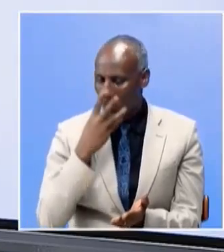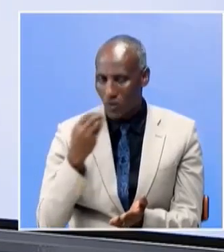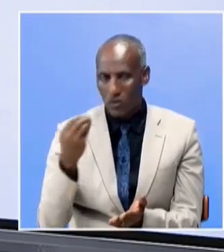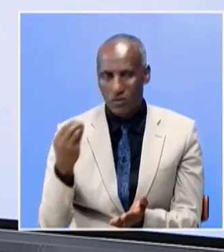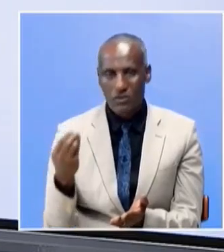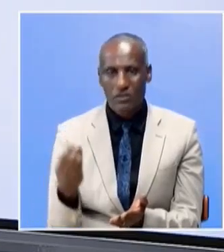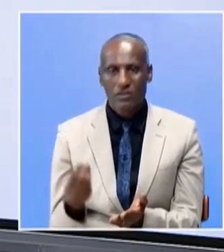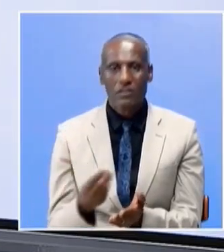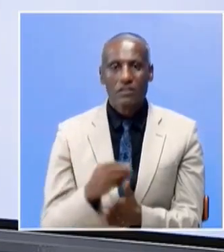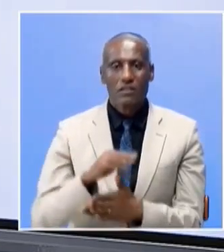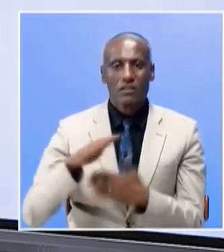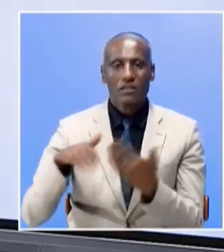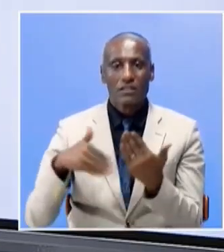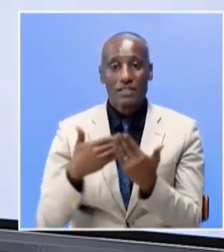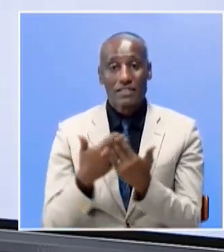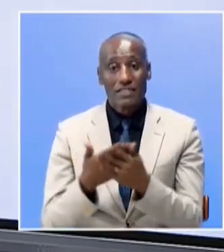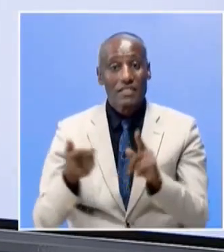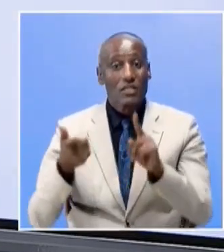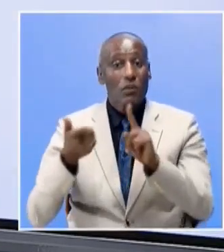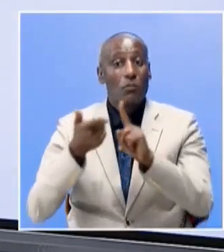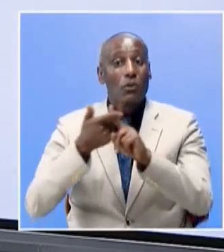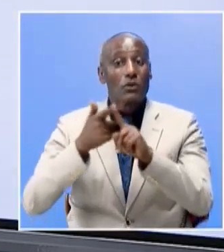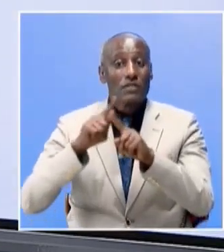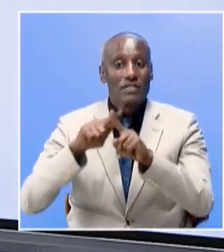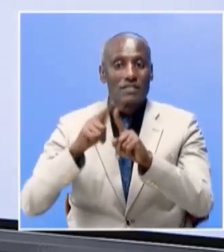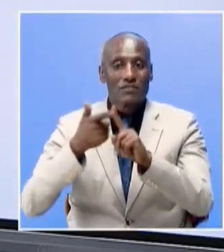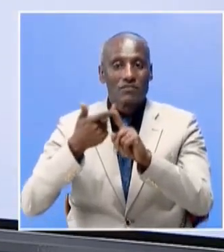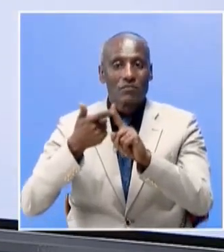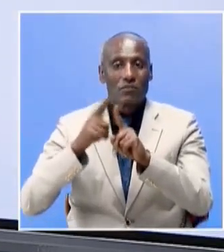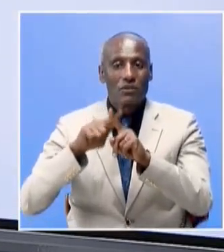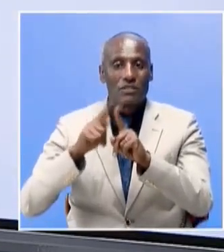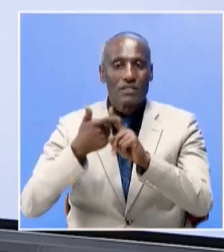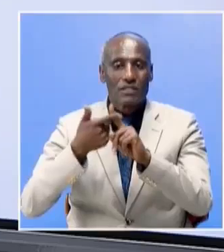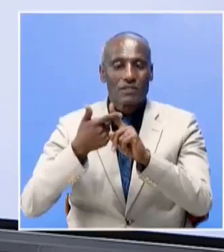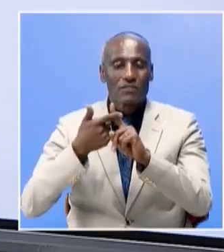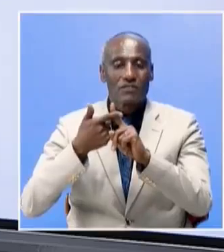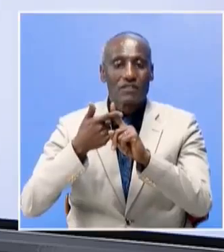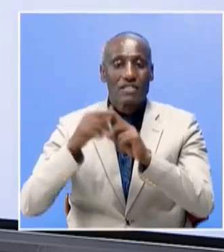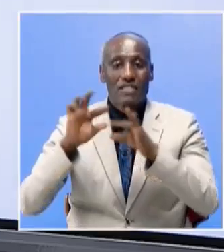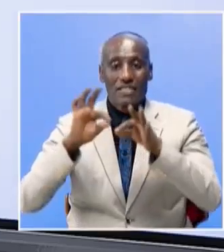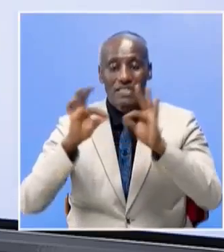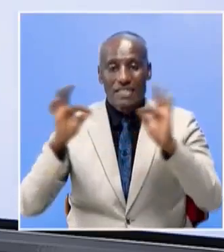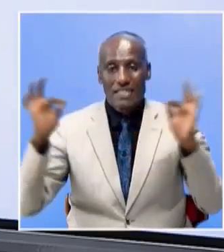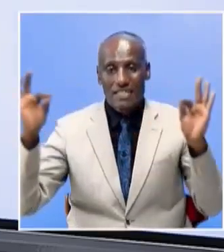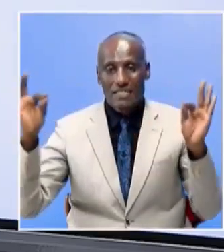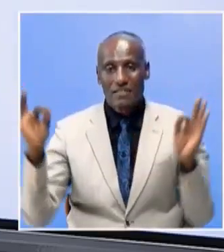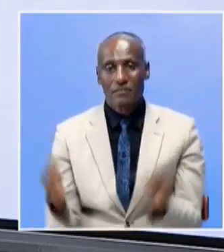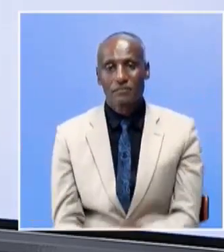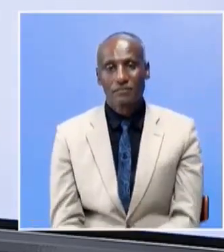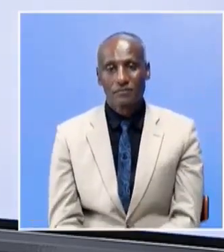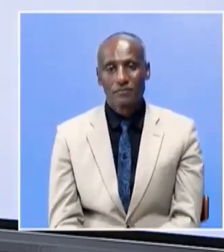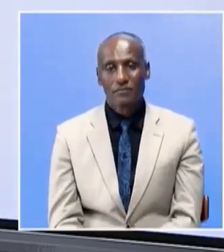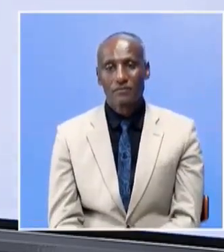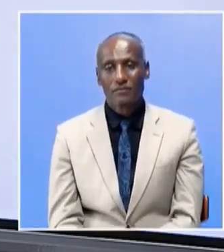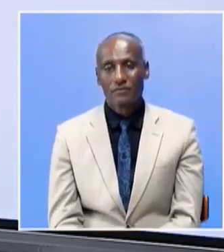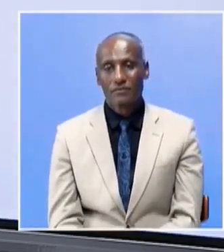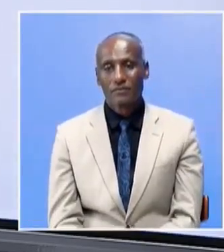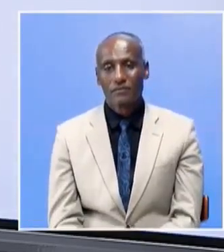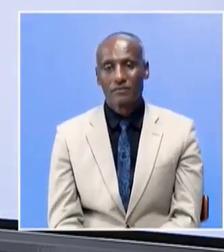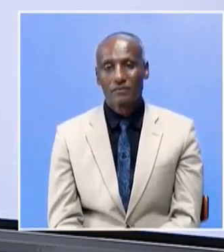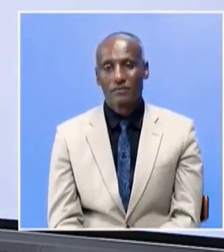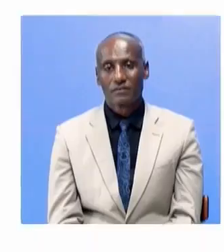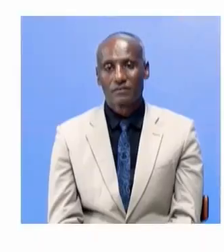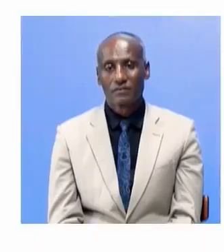positive or affirmative sentence that we talk about used to. What about used to?